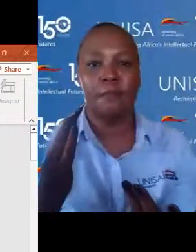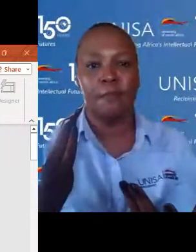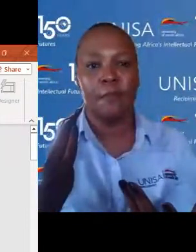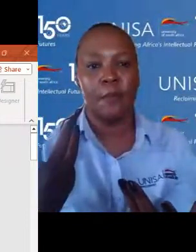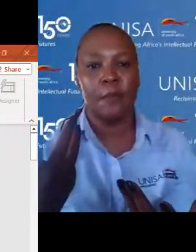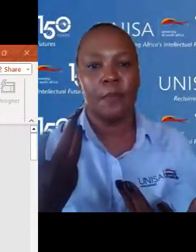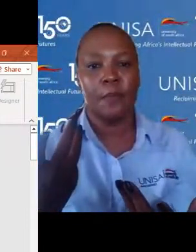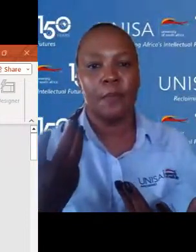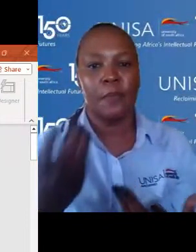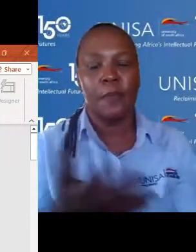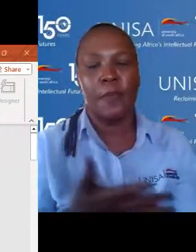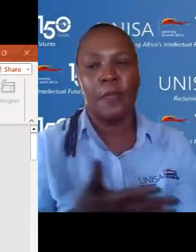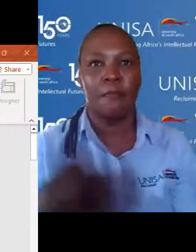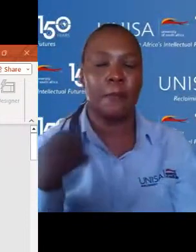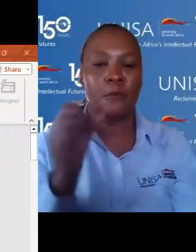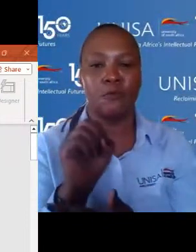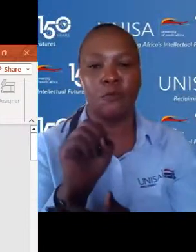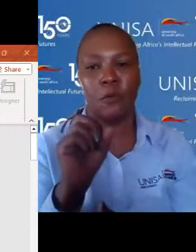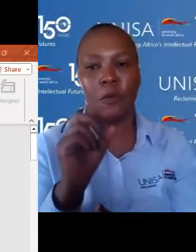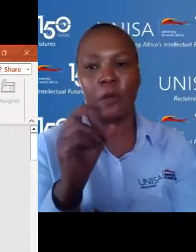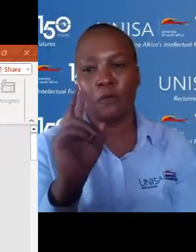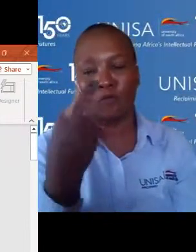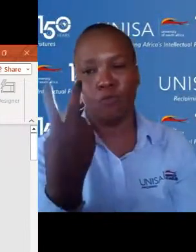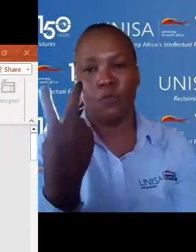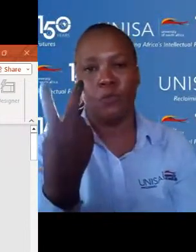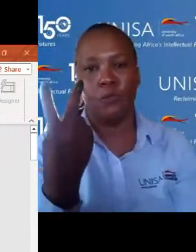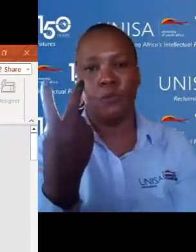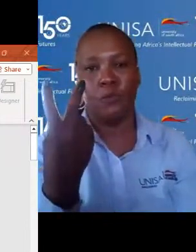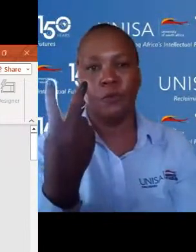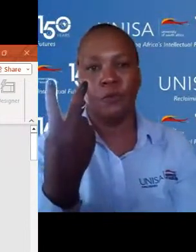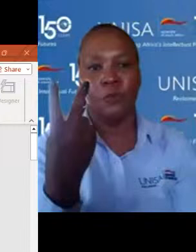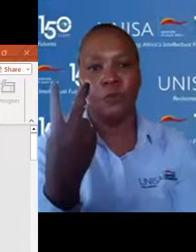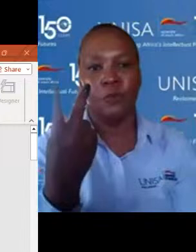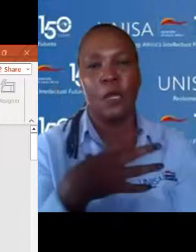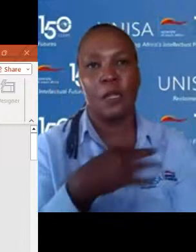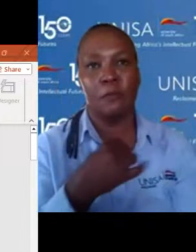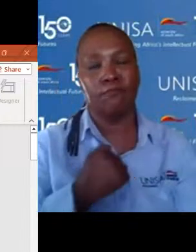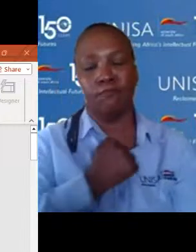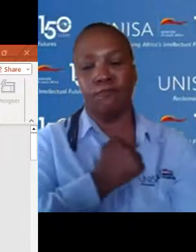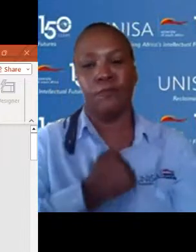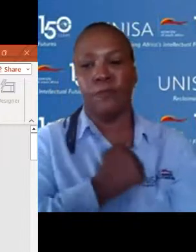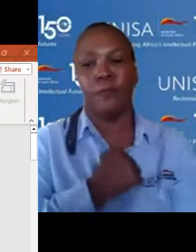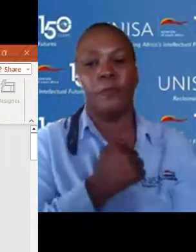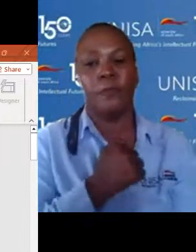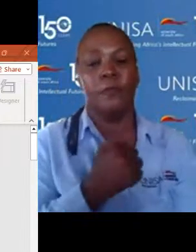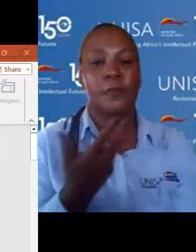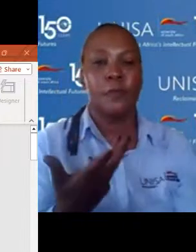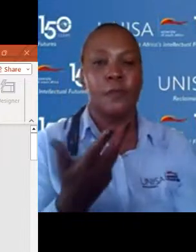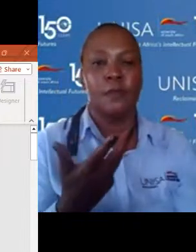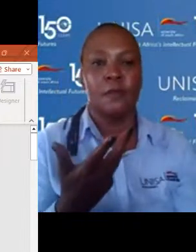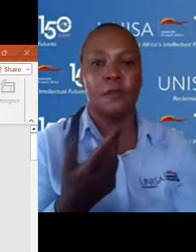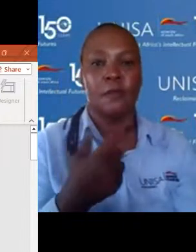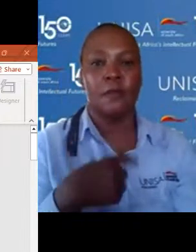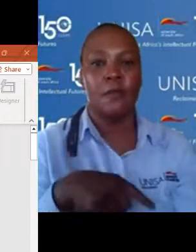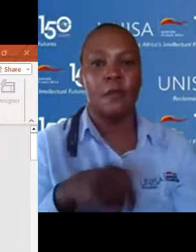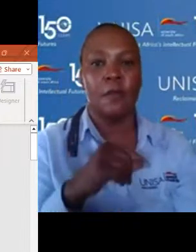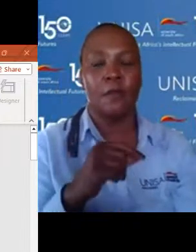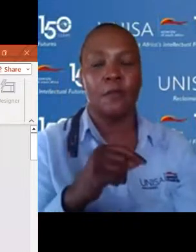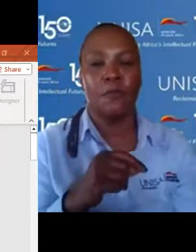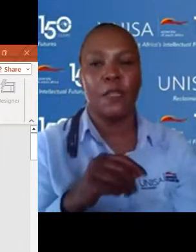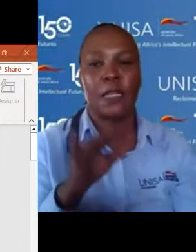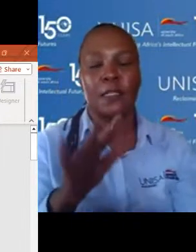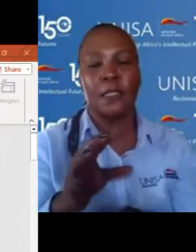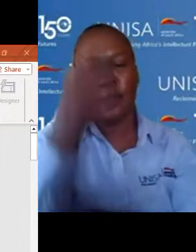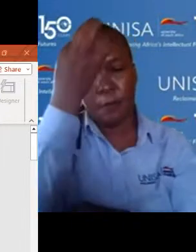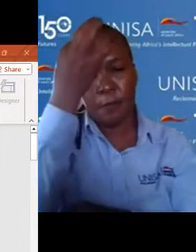2:30. We would like to apologize. We are 10 minutes now behind